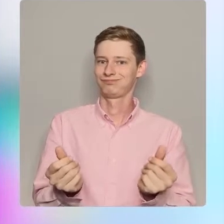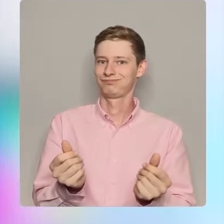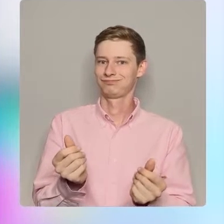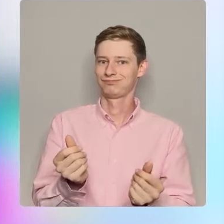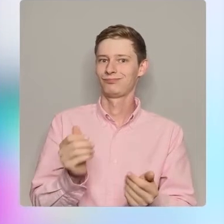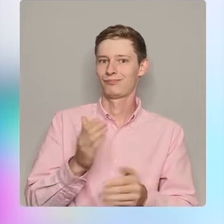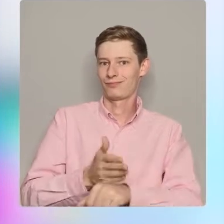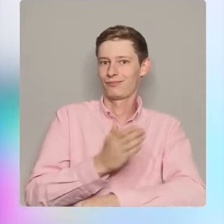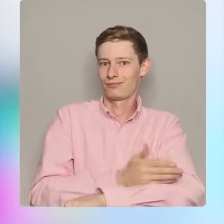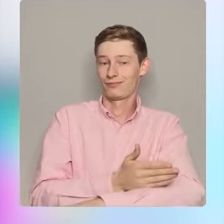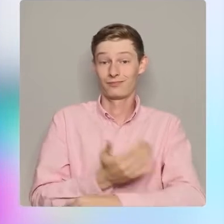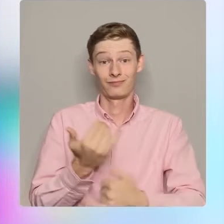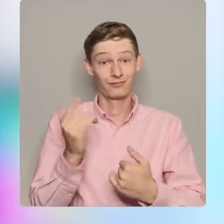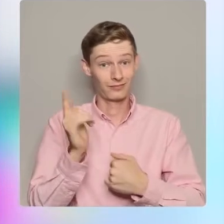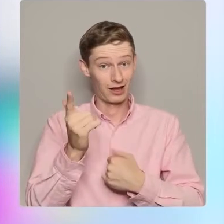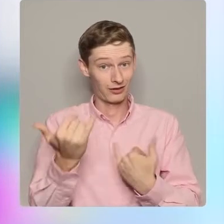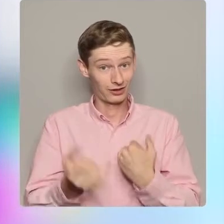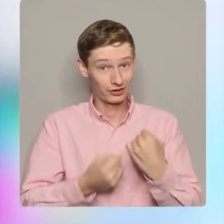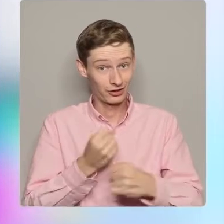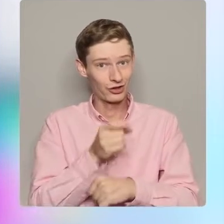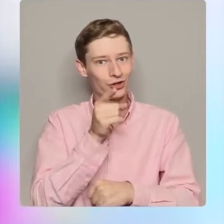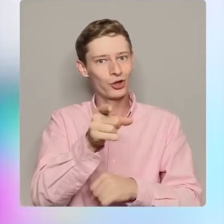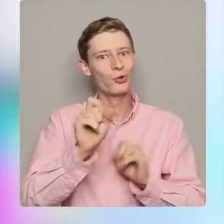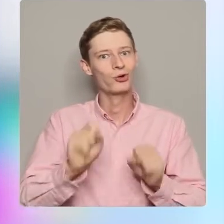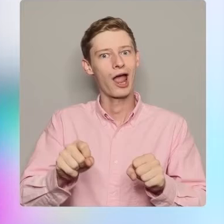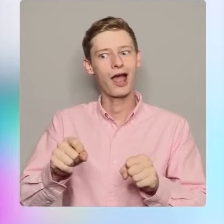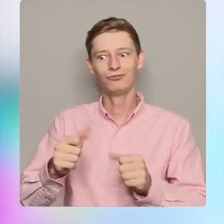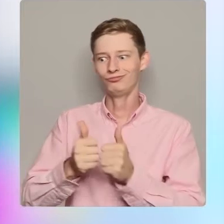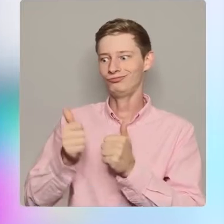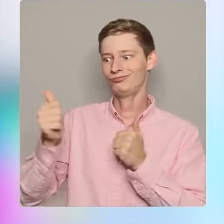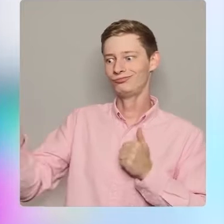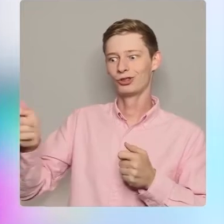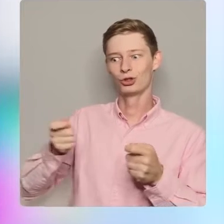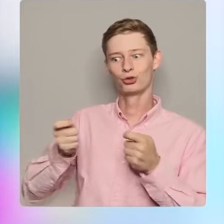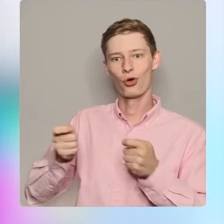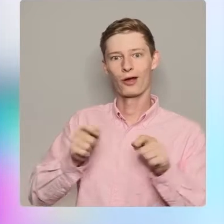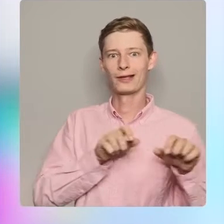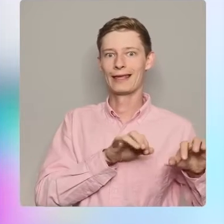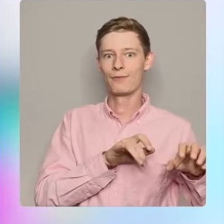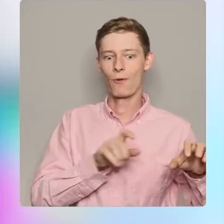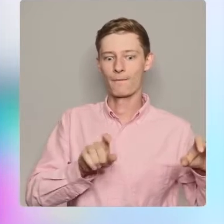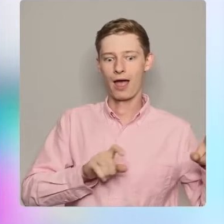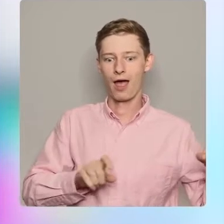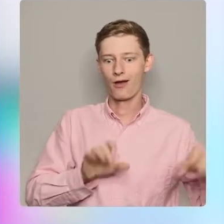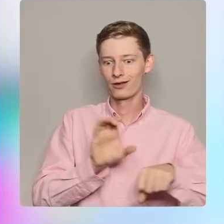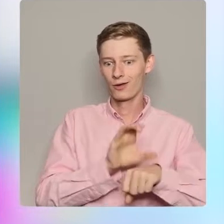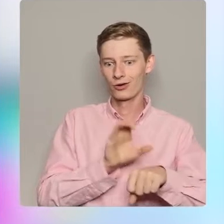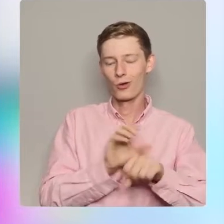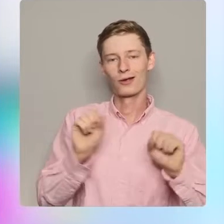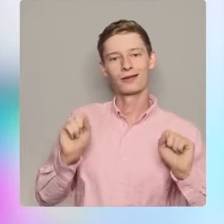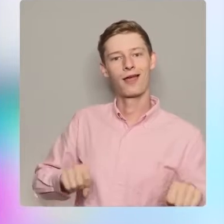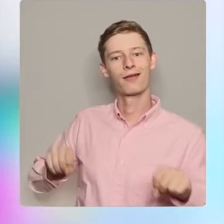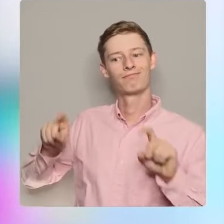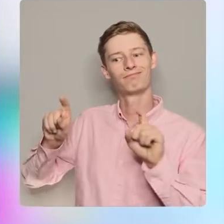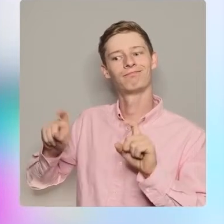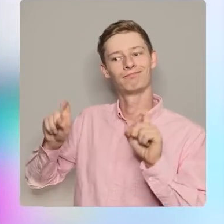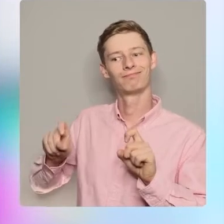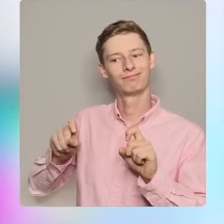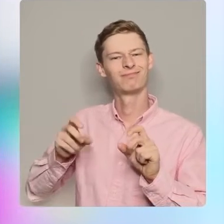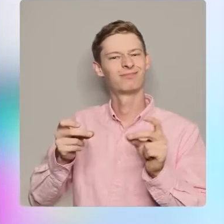Our second goal is to continue reducing friction around switching back and forth from your computer to your headset and then back again during